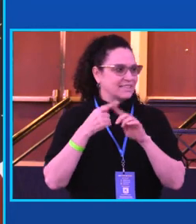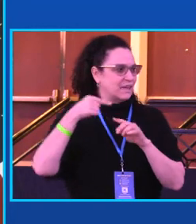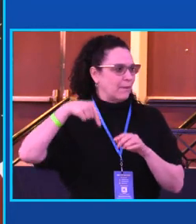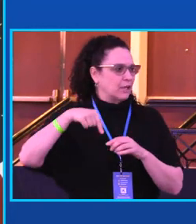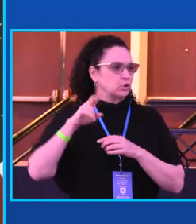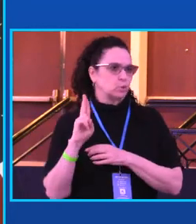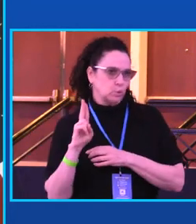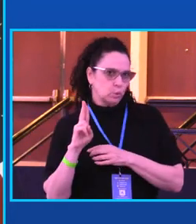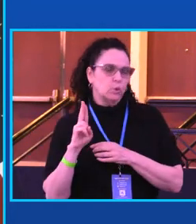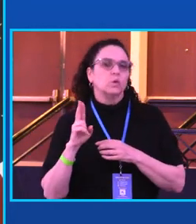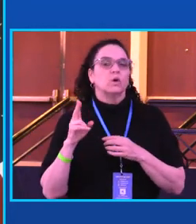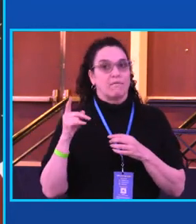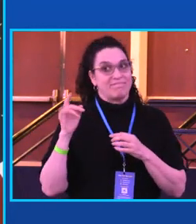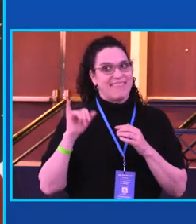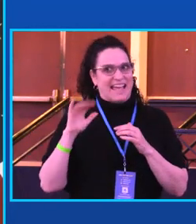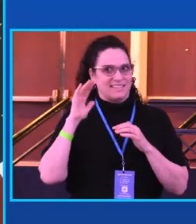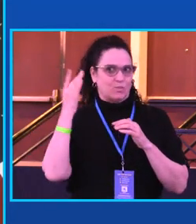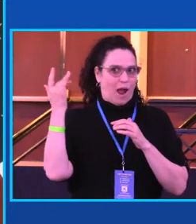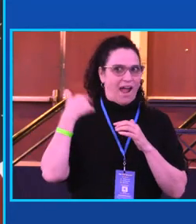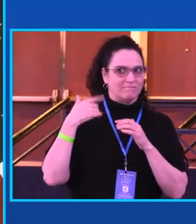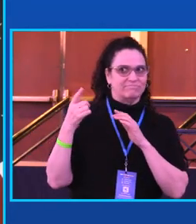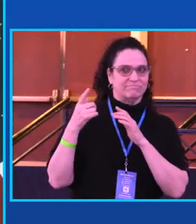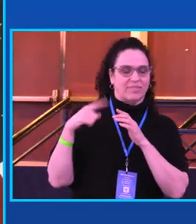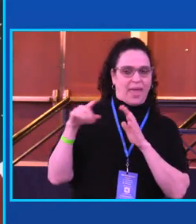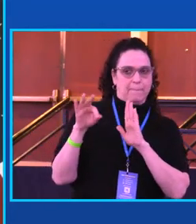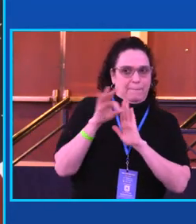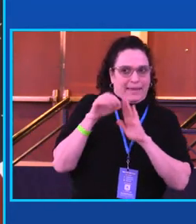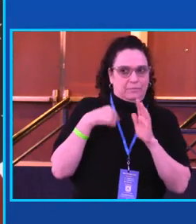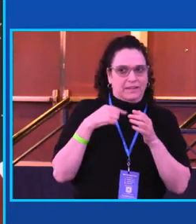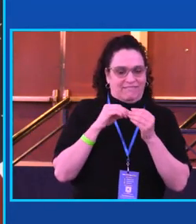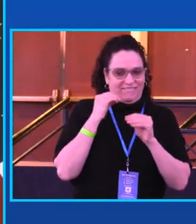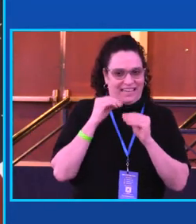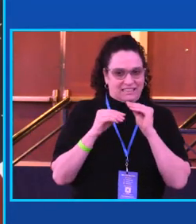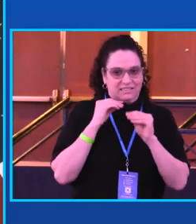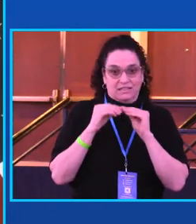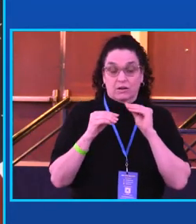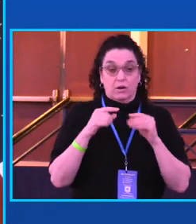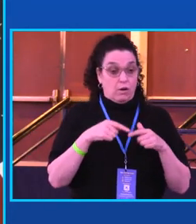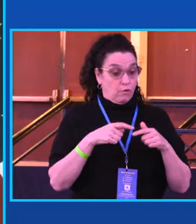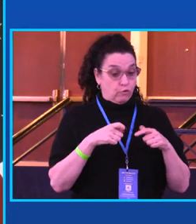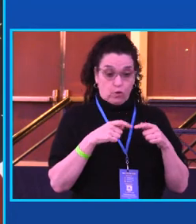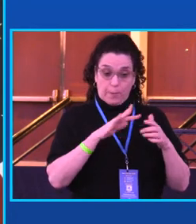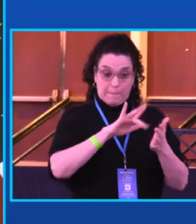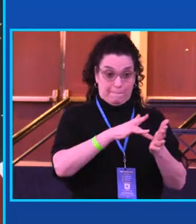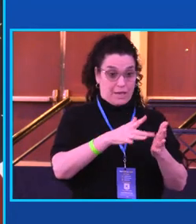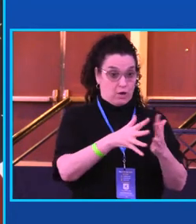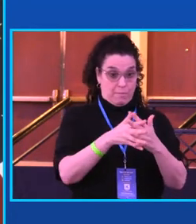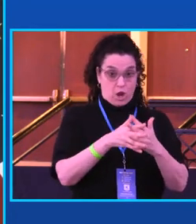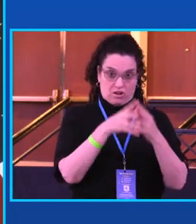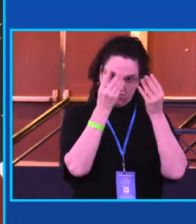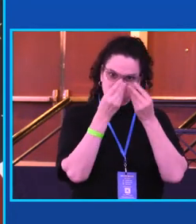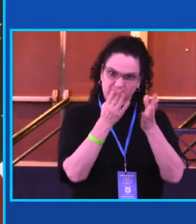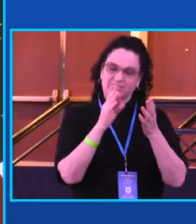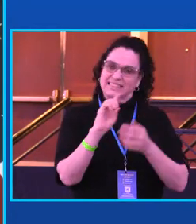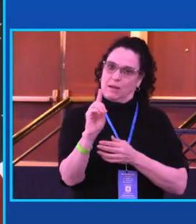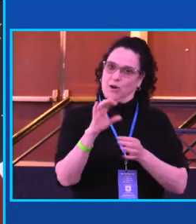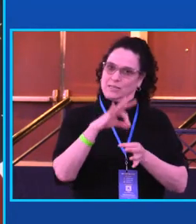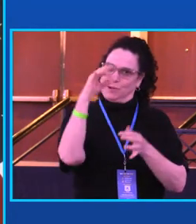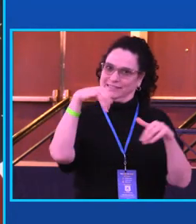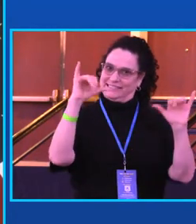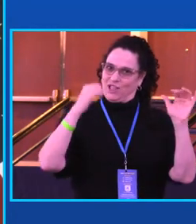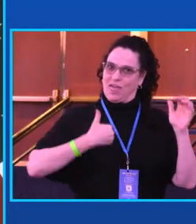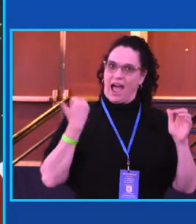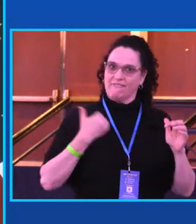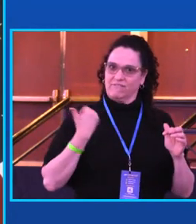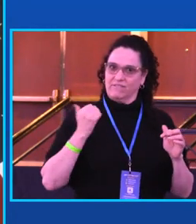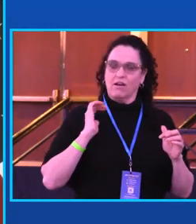this mess. I can tell you this, friends, that in the heart of America, the Democratic spirit is alive. In just one term, our Democratic governor has fully